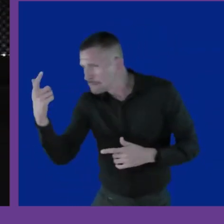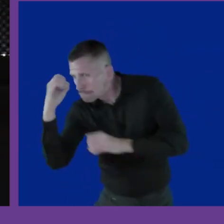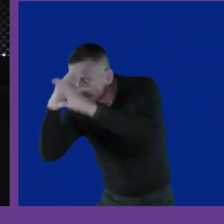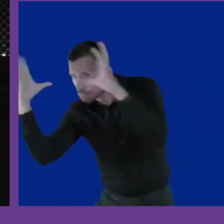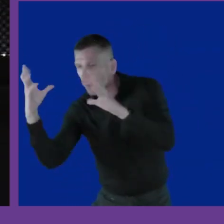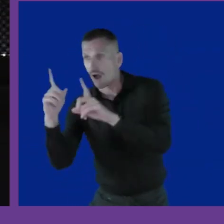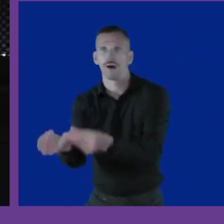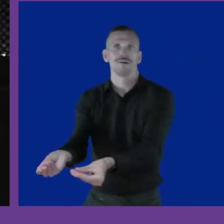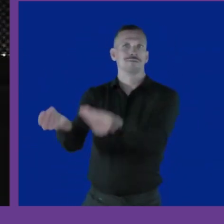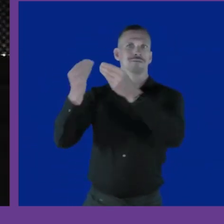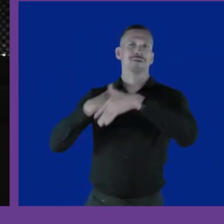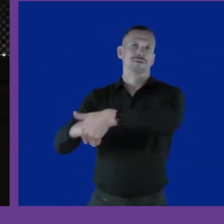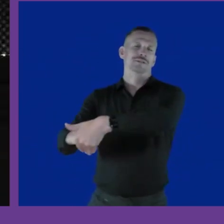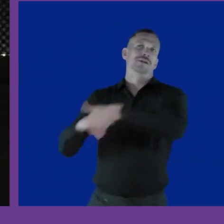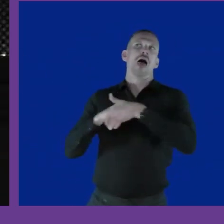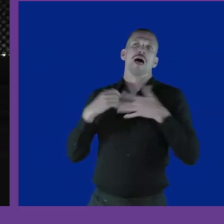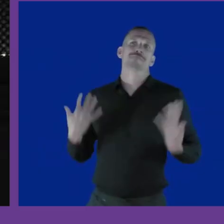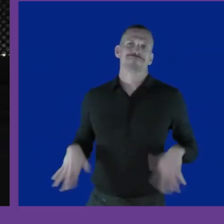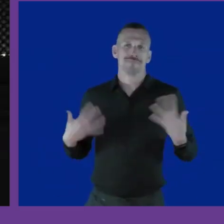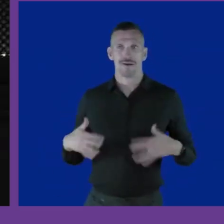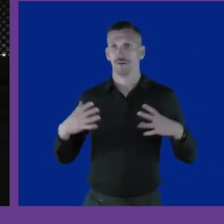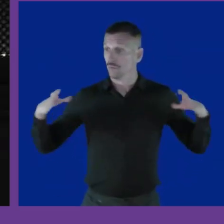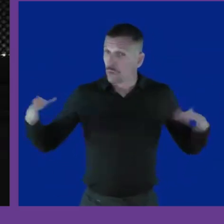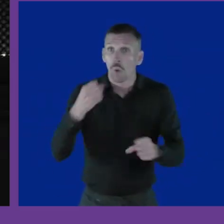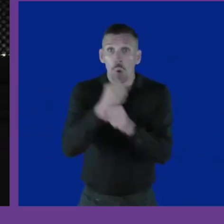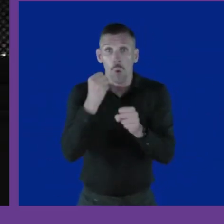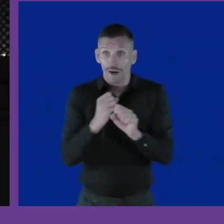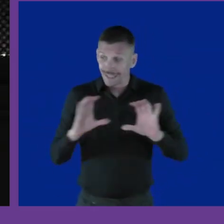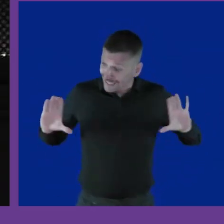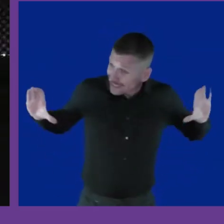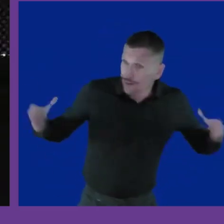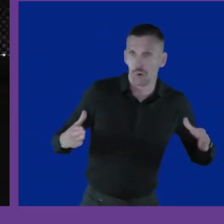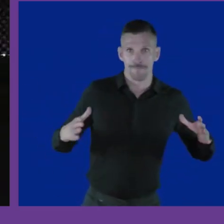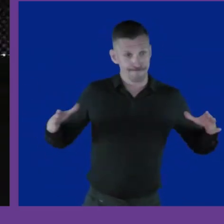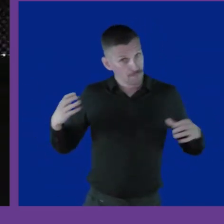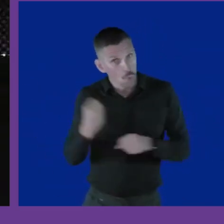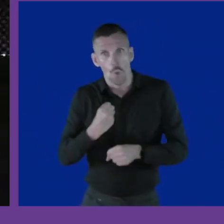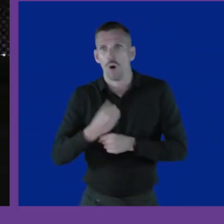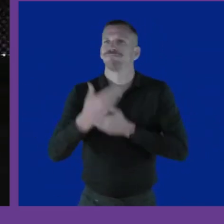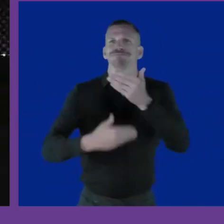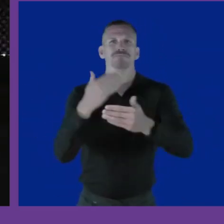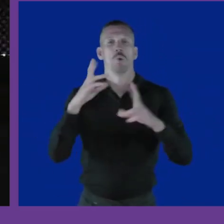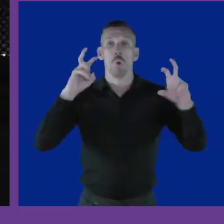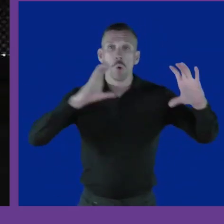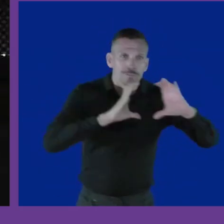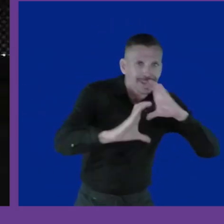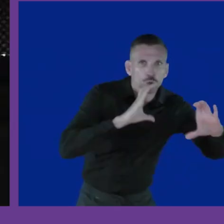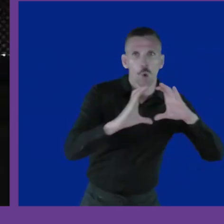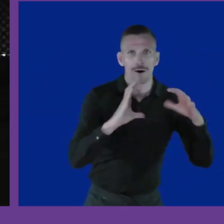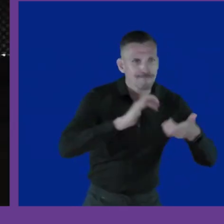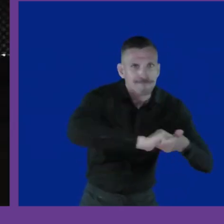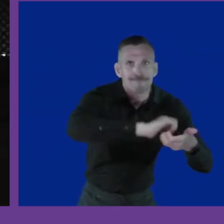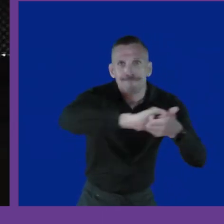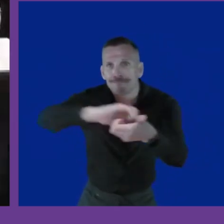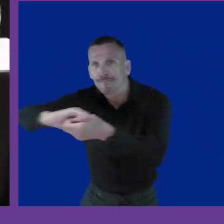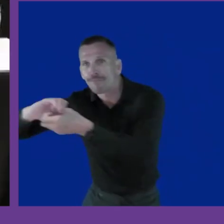We cooperate, we communicate, we collaborate, and trying to make sure that, you know, the ecosystem adopts the best available